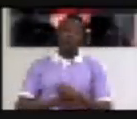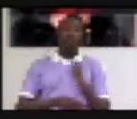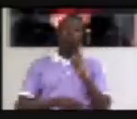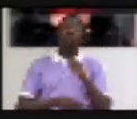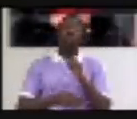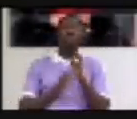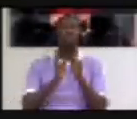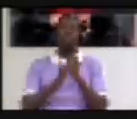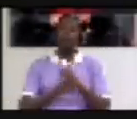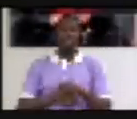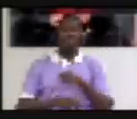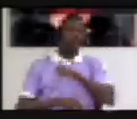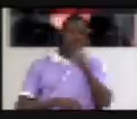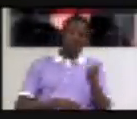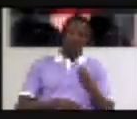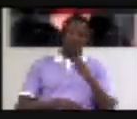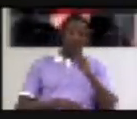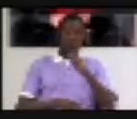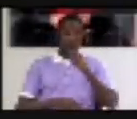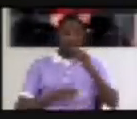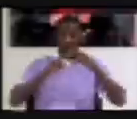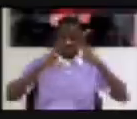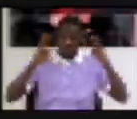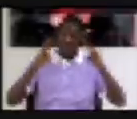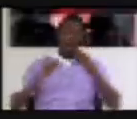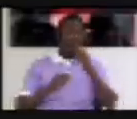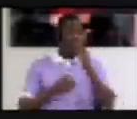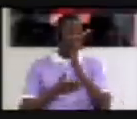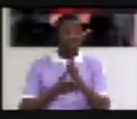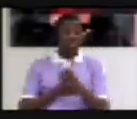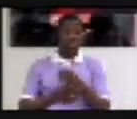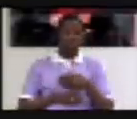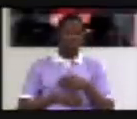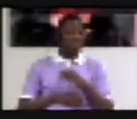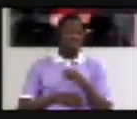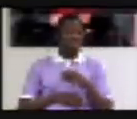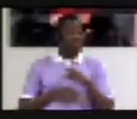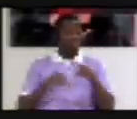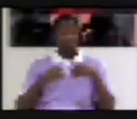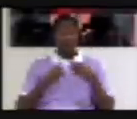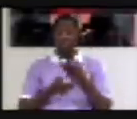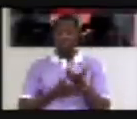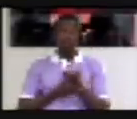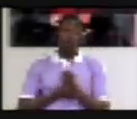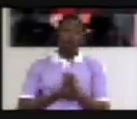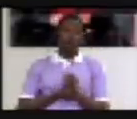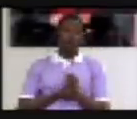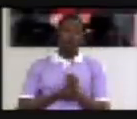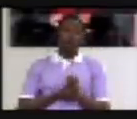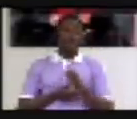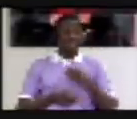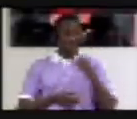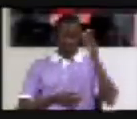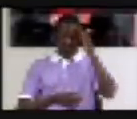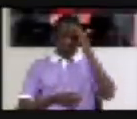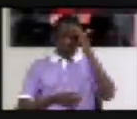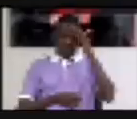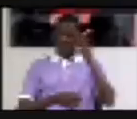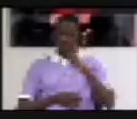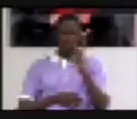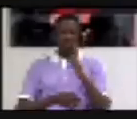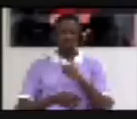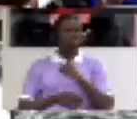pay liability for that. That being the case, we find it so undemocratic. And during the